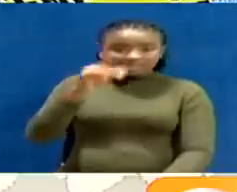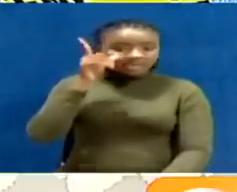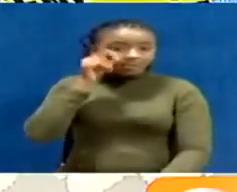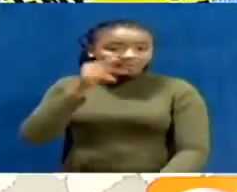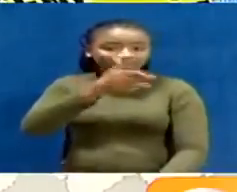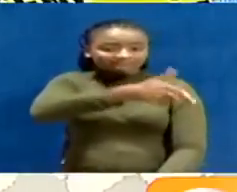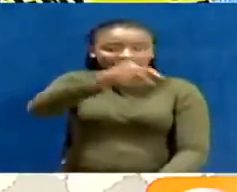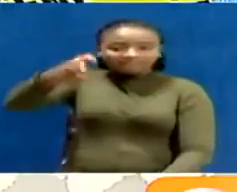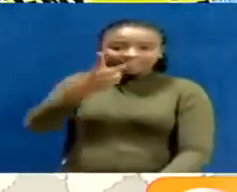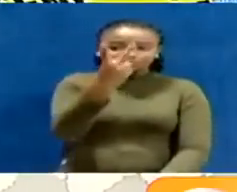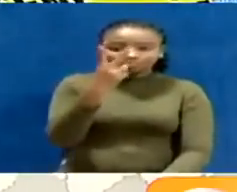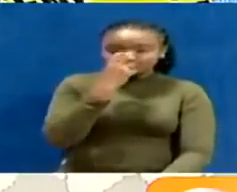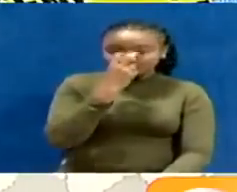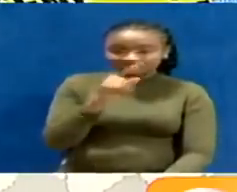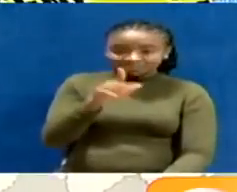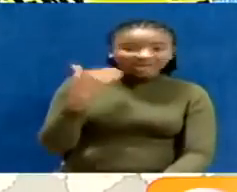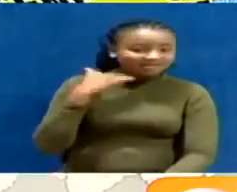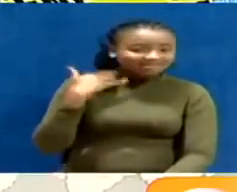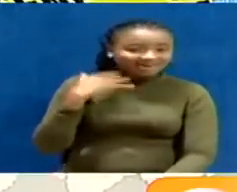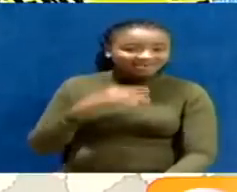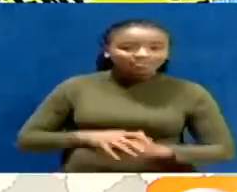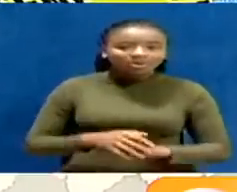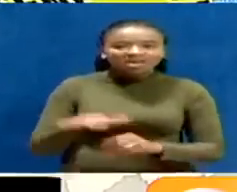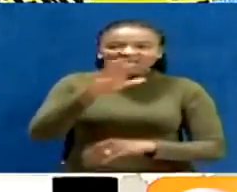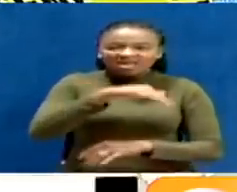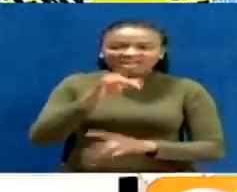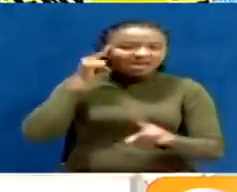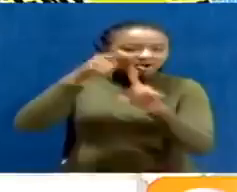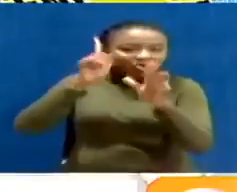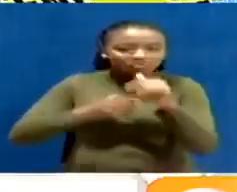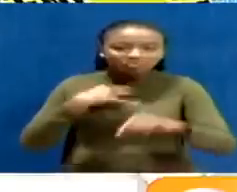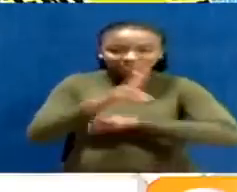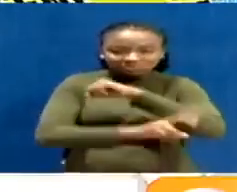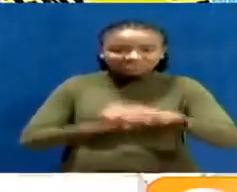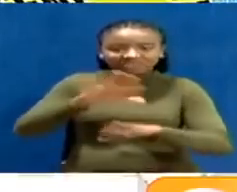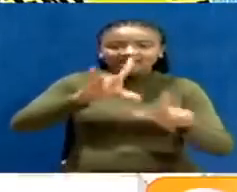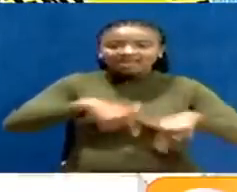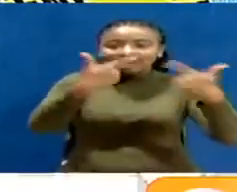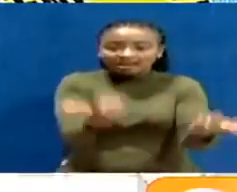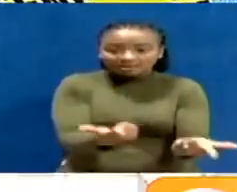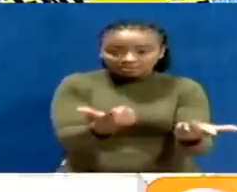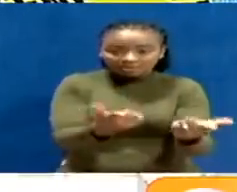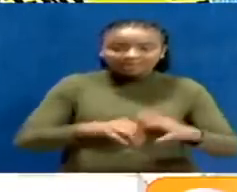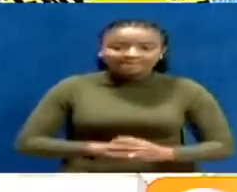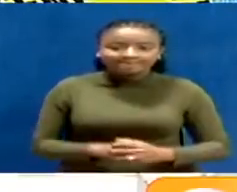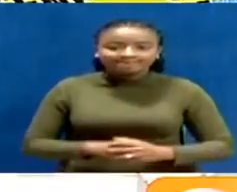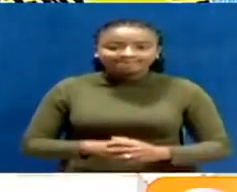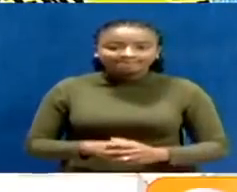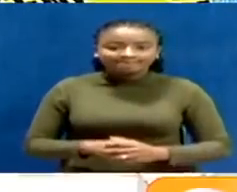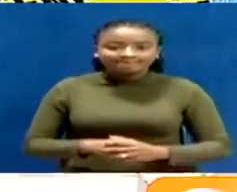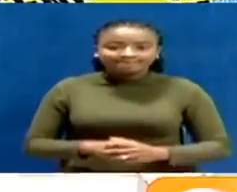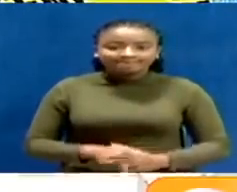And police in Mombasa have shot and killed two robbery suspects who were on a stealing mission at Brazil area